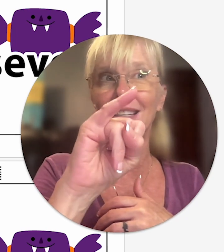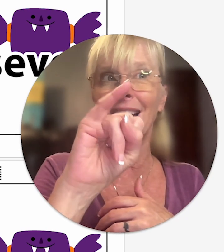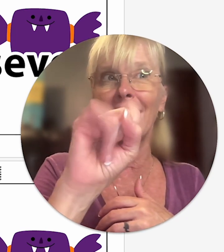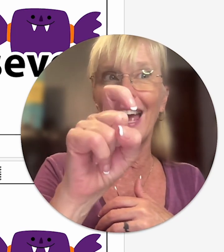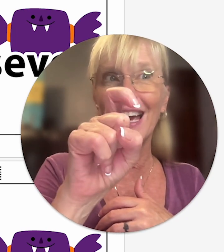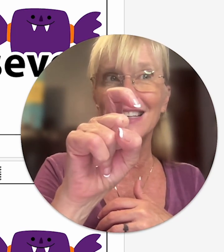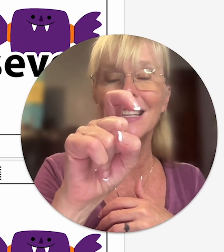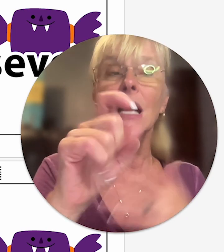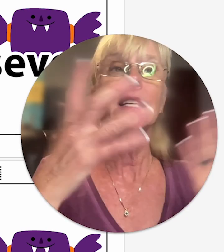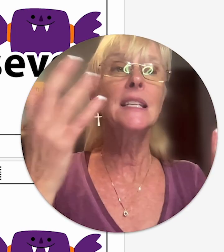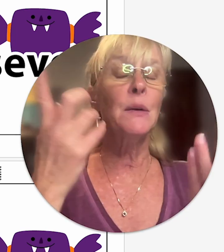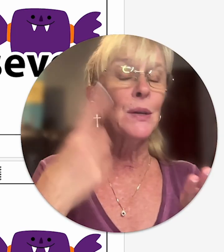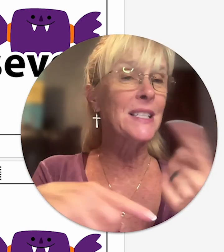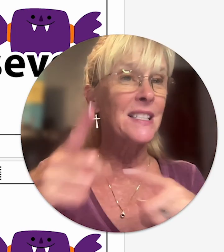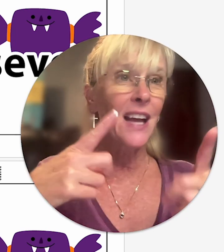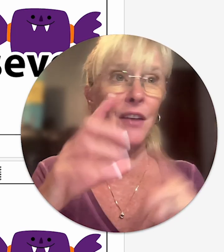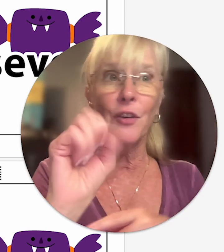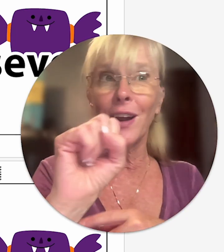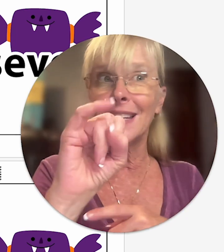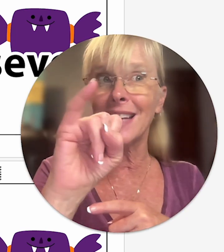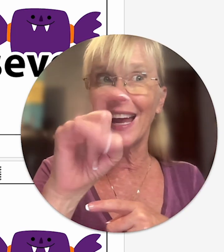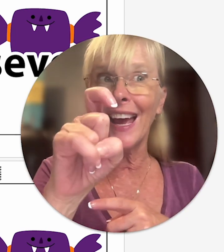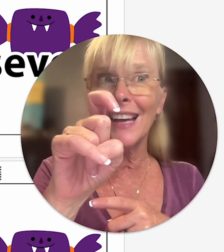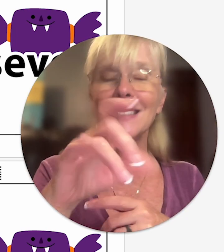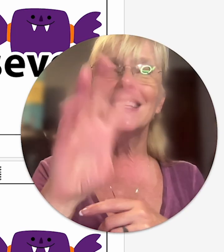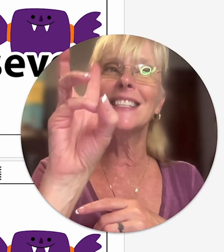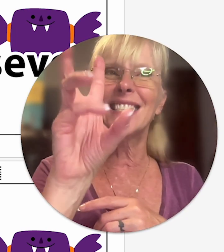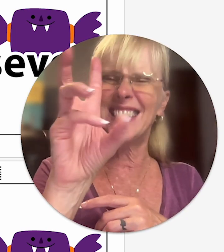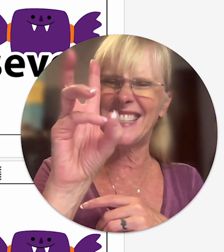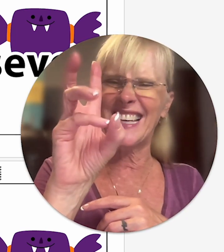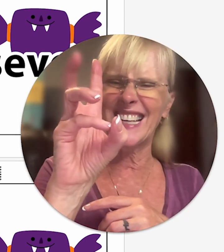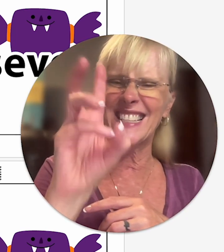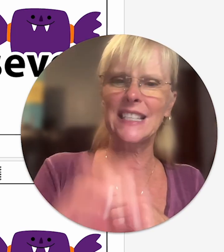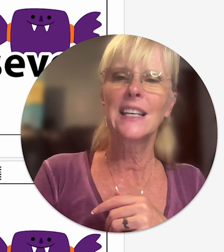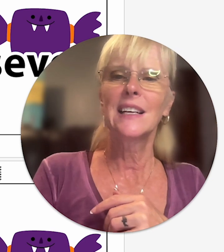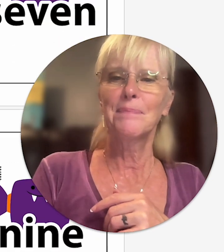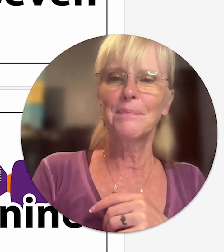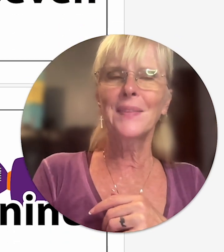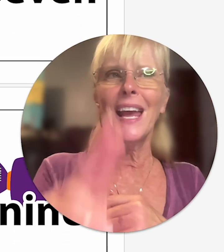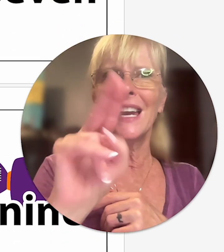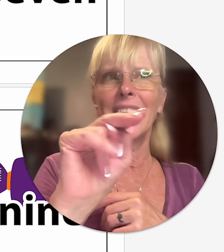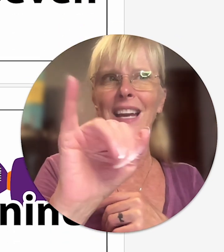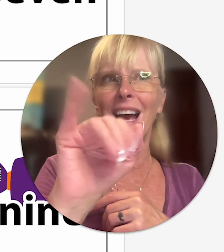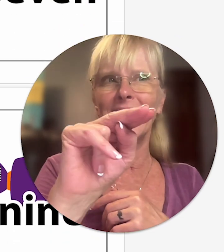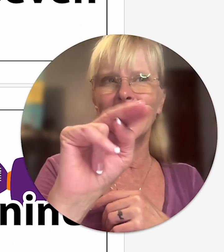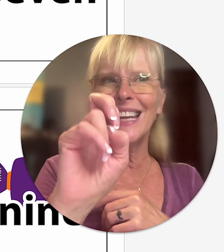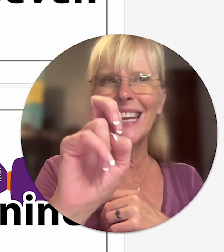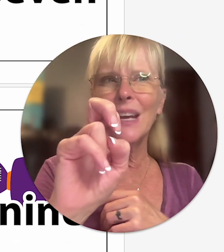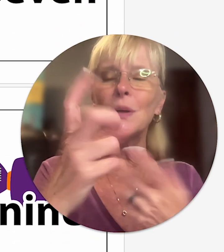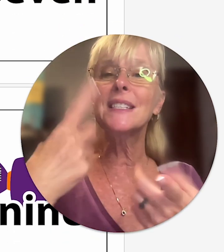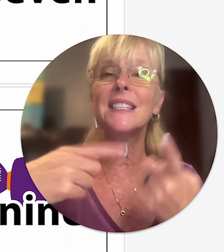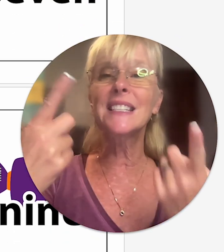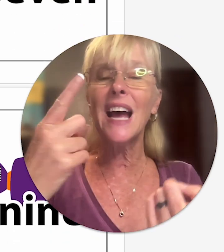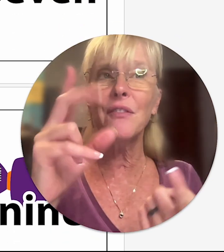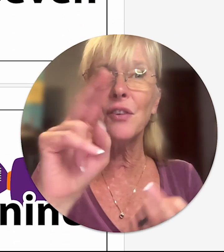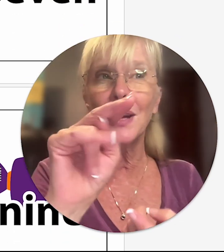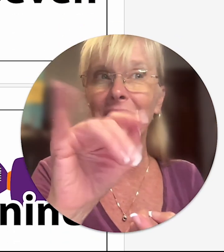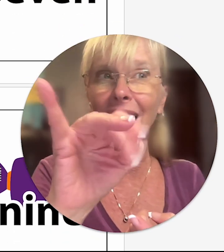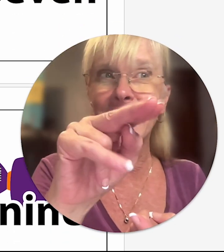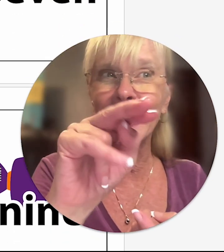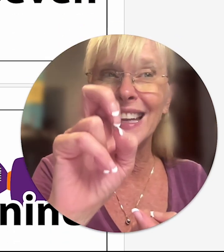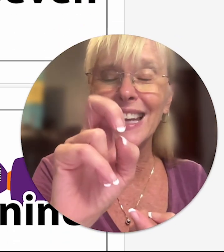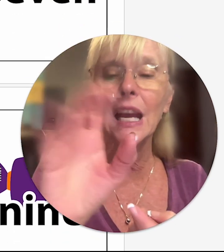spell S-I-X. What's the sign for S-I-X? It is 6. And N-I-N-E, what's the sign